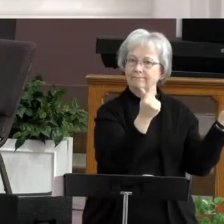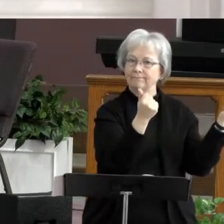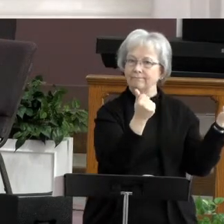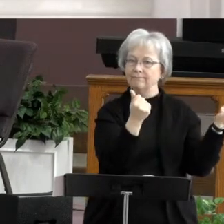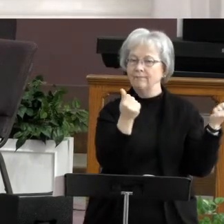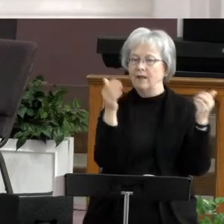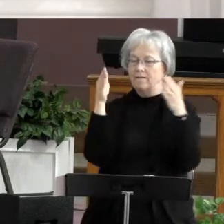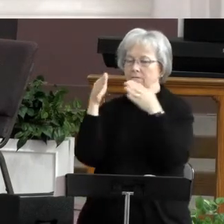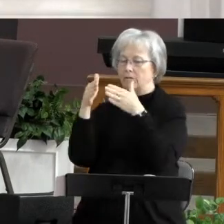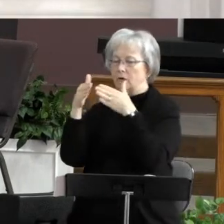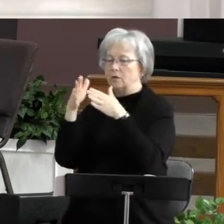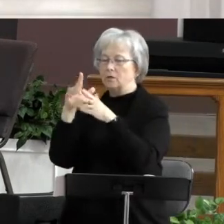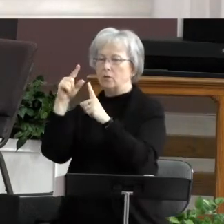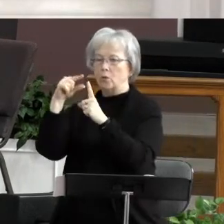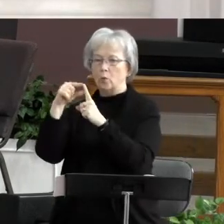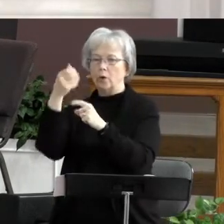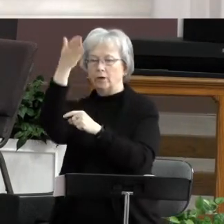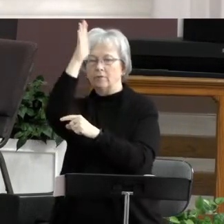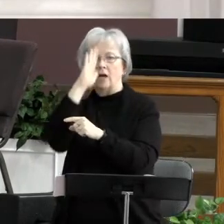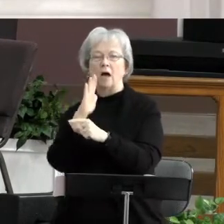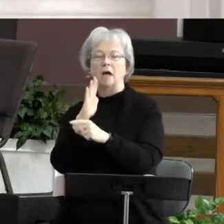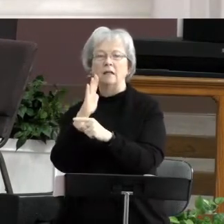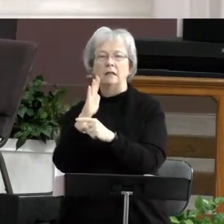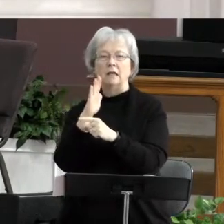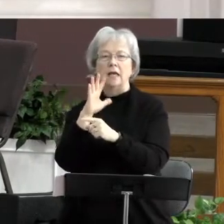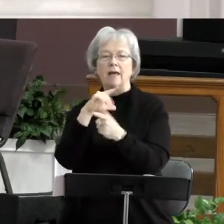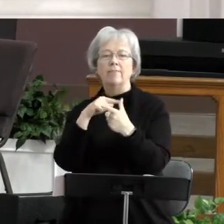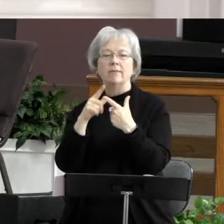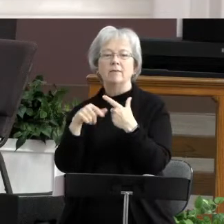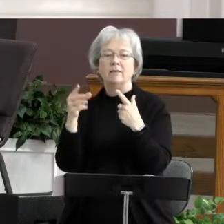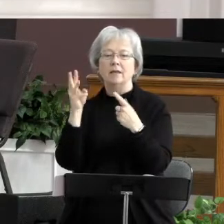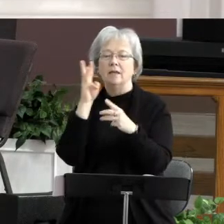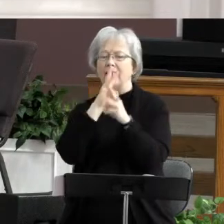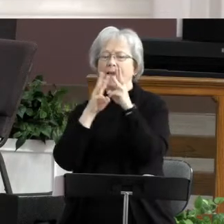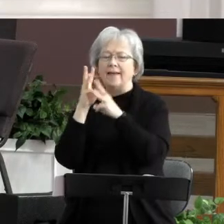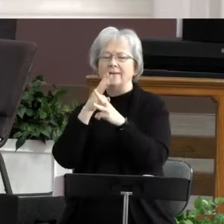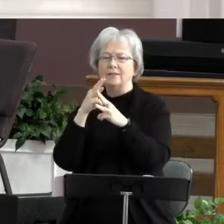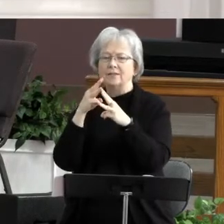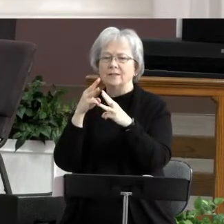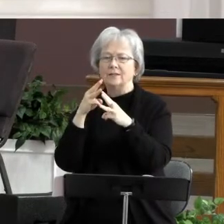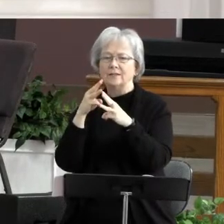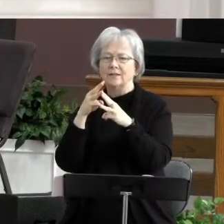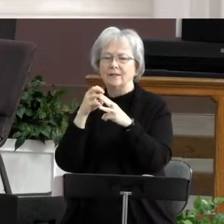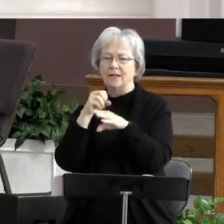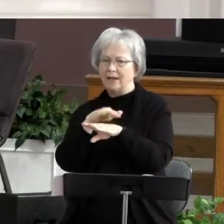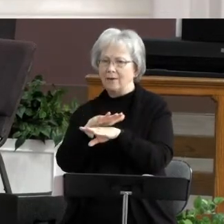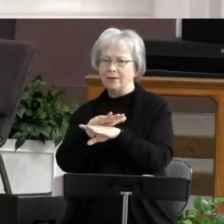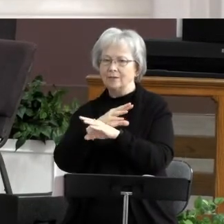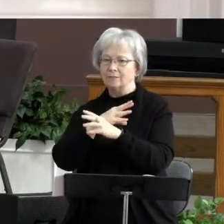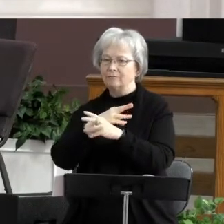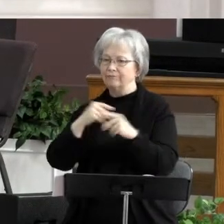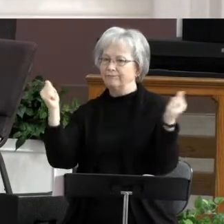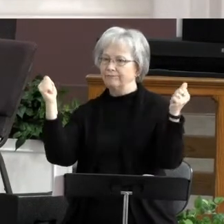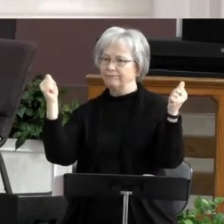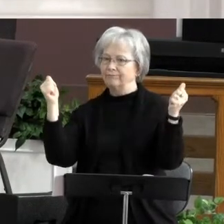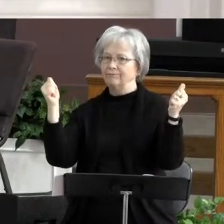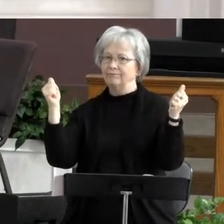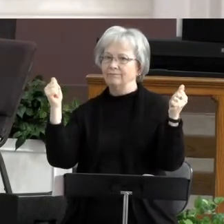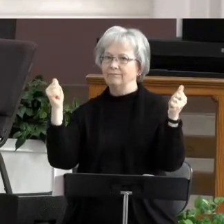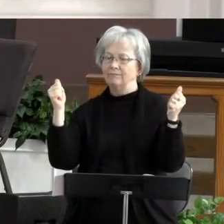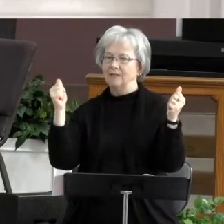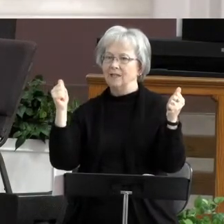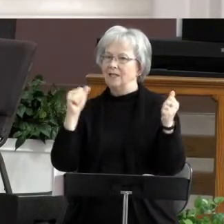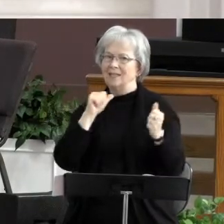Dwell on the Word of God and watch those anxious thoughts flee. It's not as hard as we make it out.